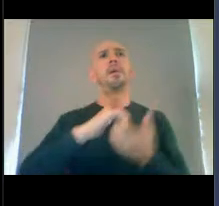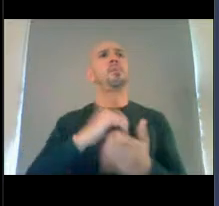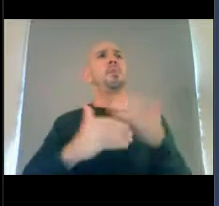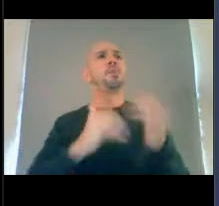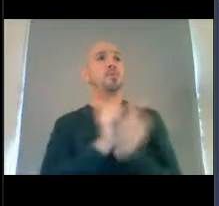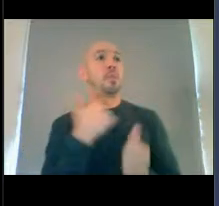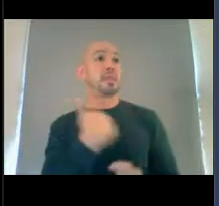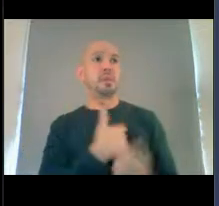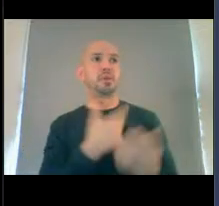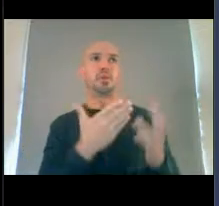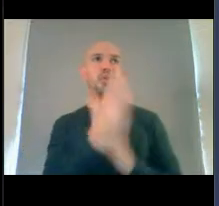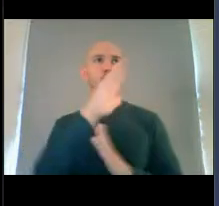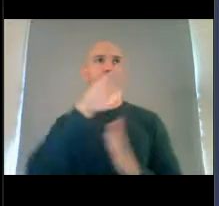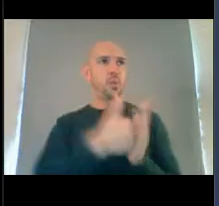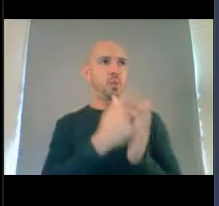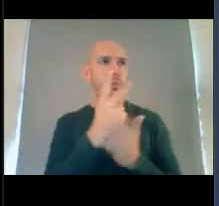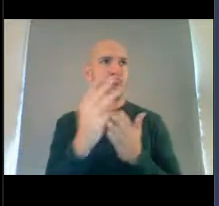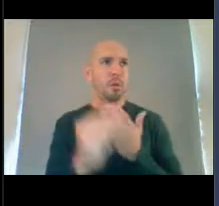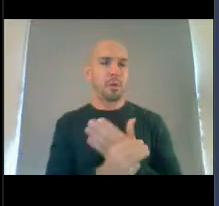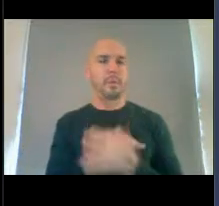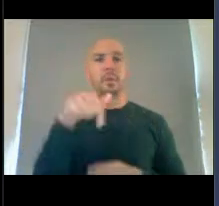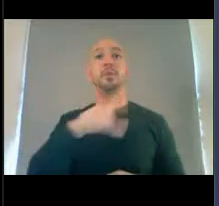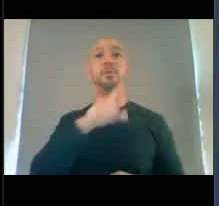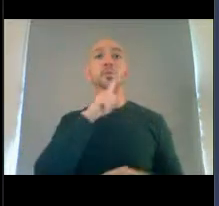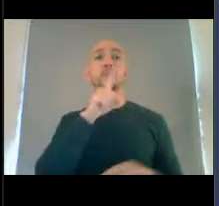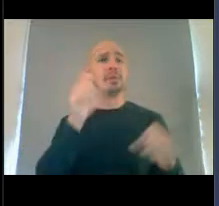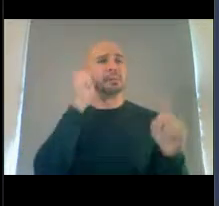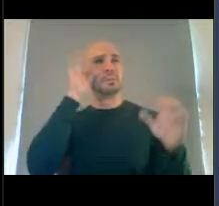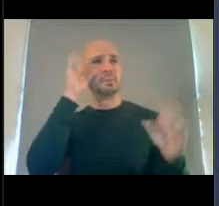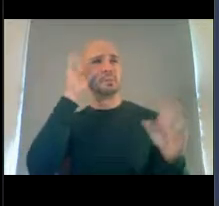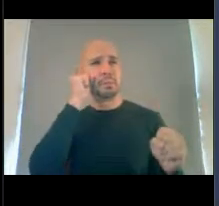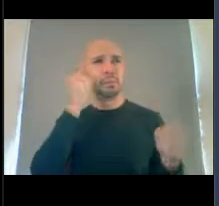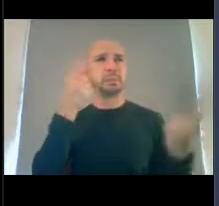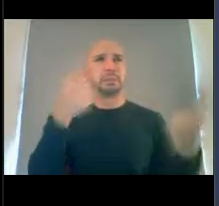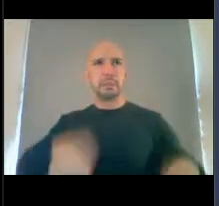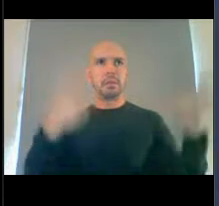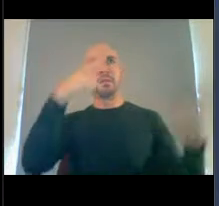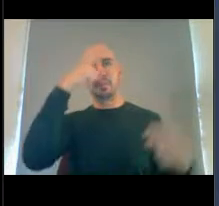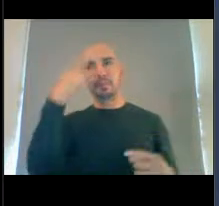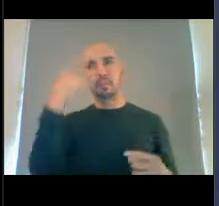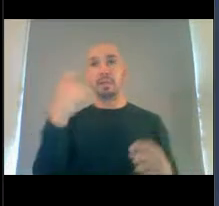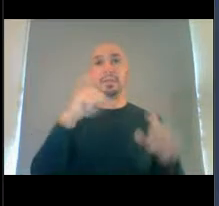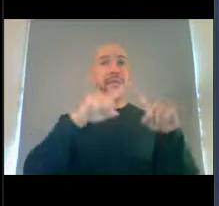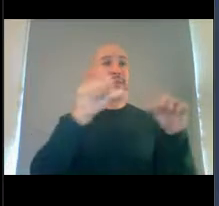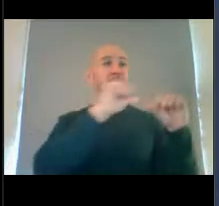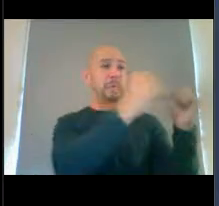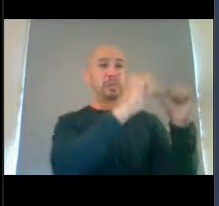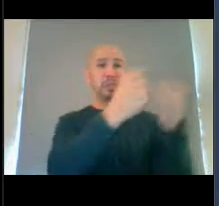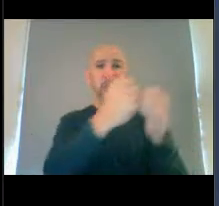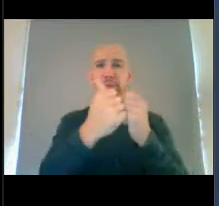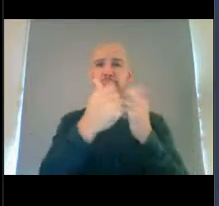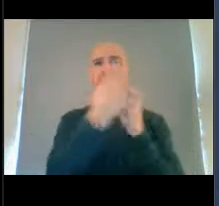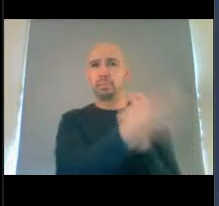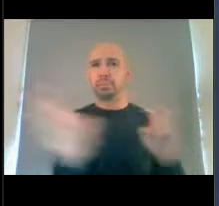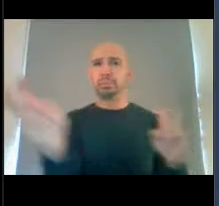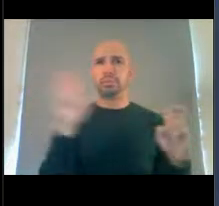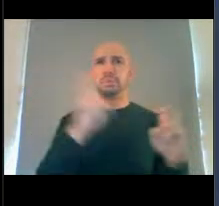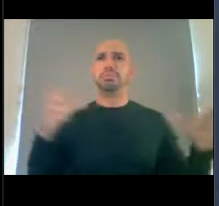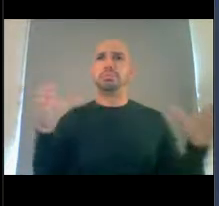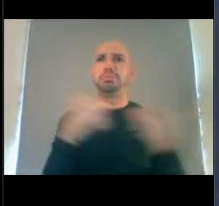program this is really an amazing feat when you consider the diversity of agencies for at the table and stakeholders who really